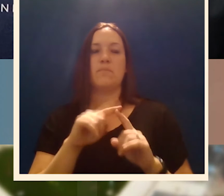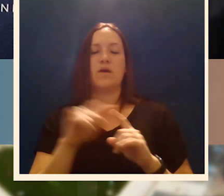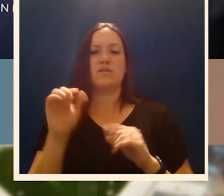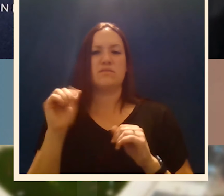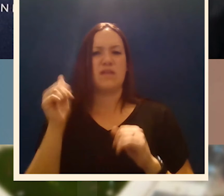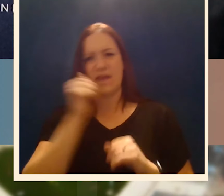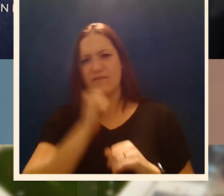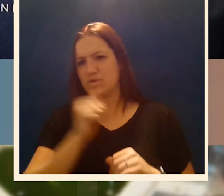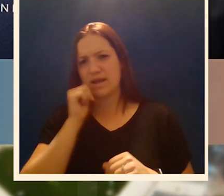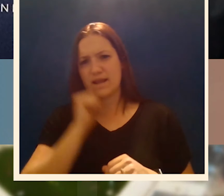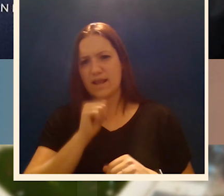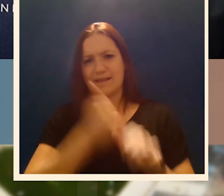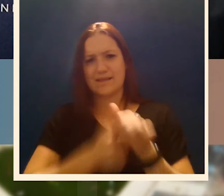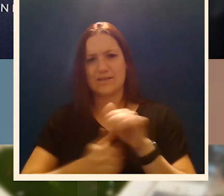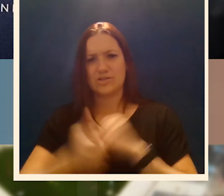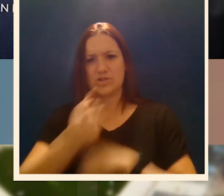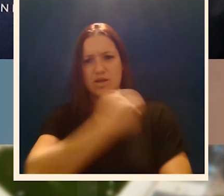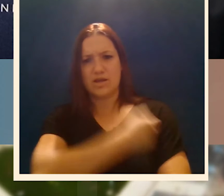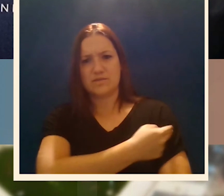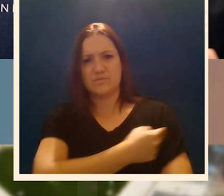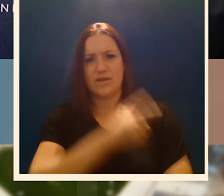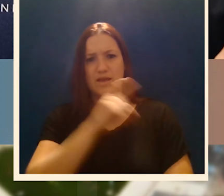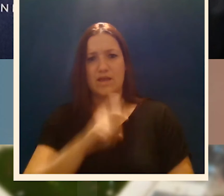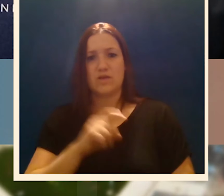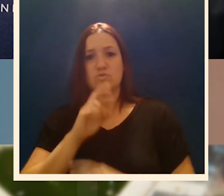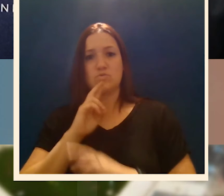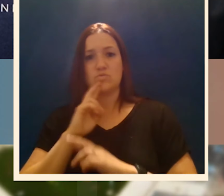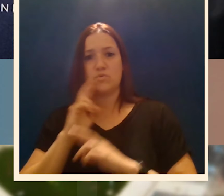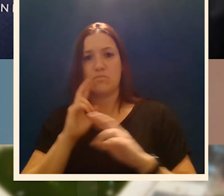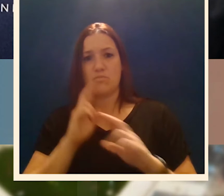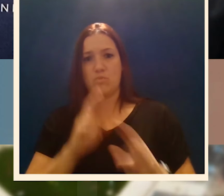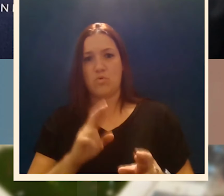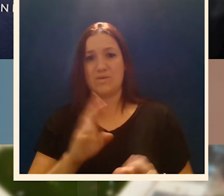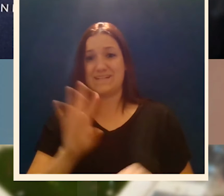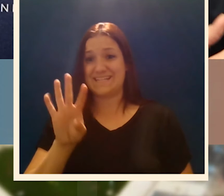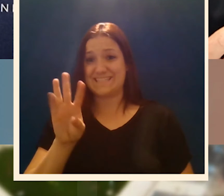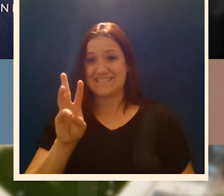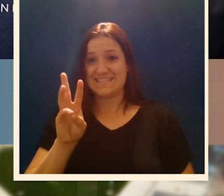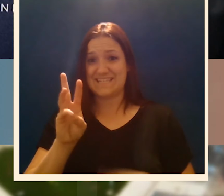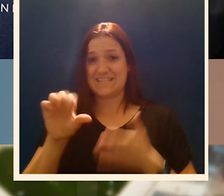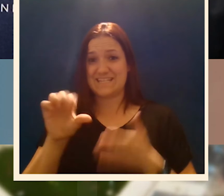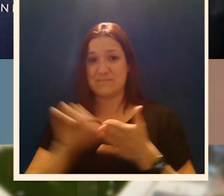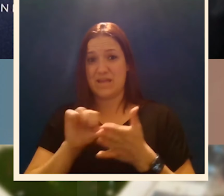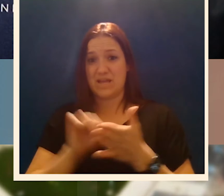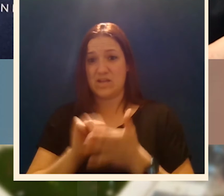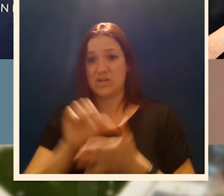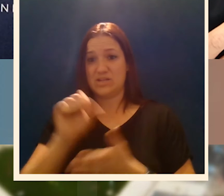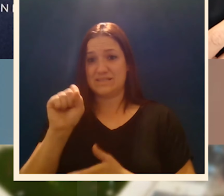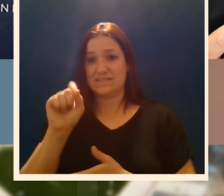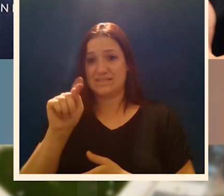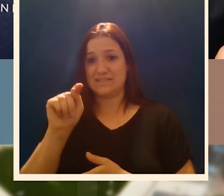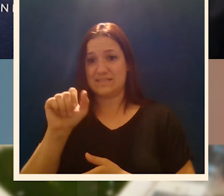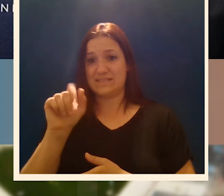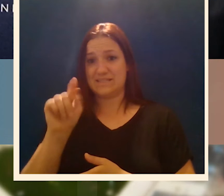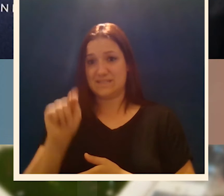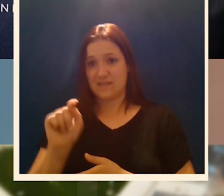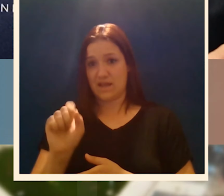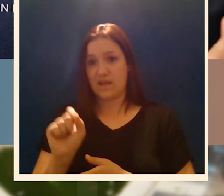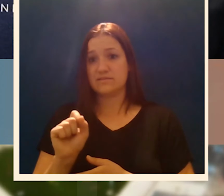day, every hospital in California has to report. It's like a 6-page statistical report,